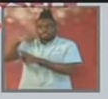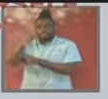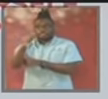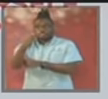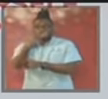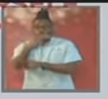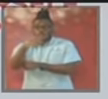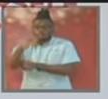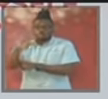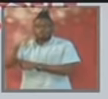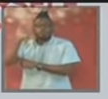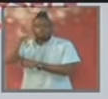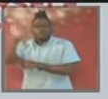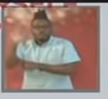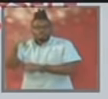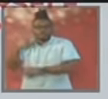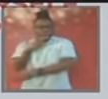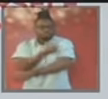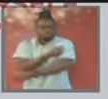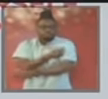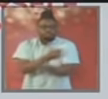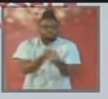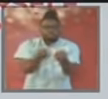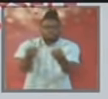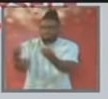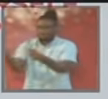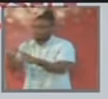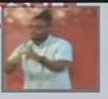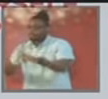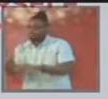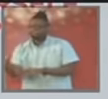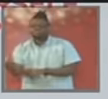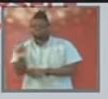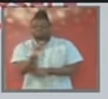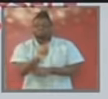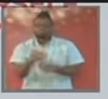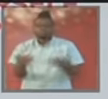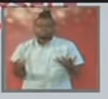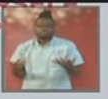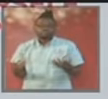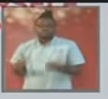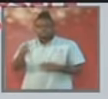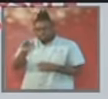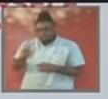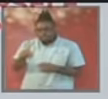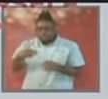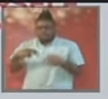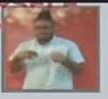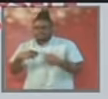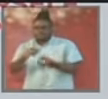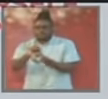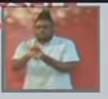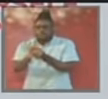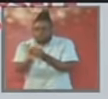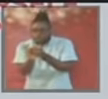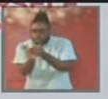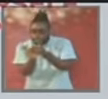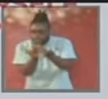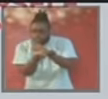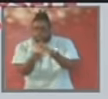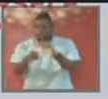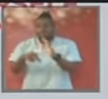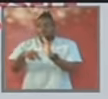vaccination program. However, we do have to adjust and customize the program for